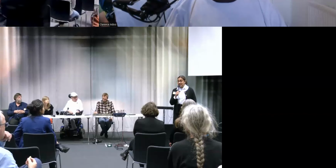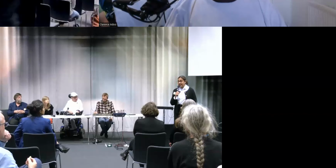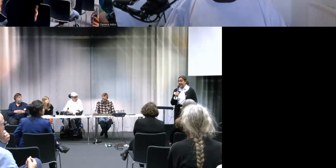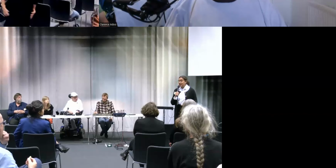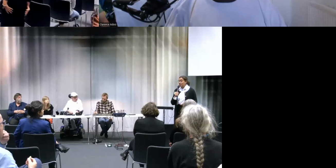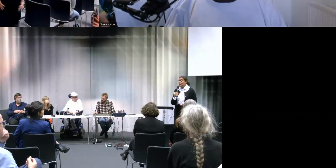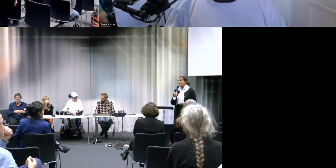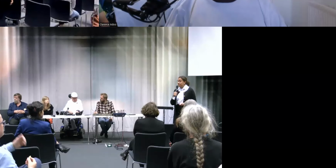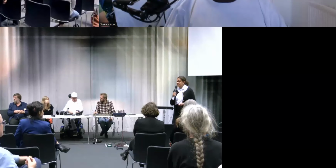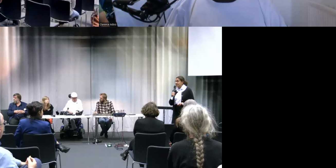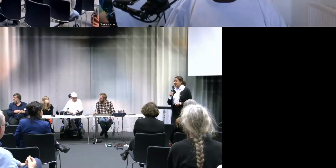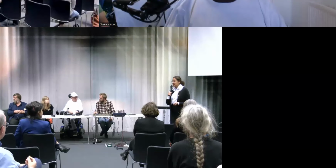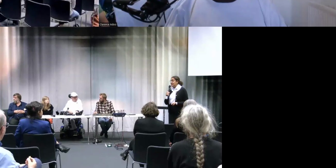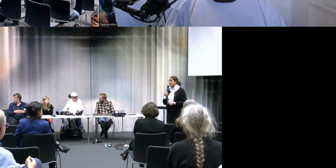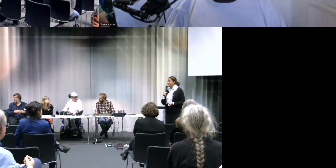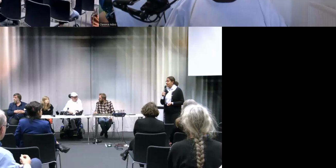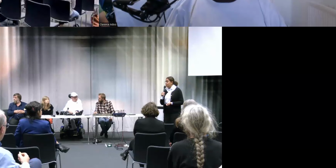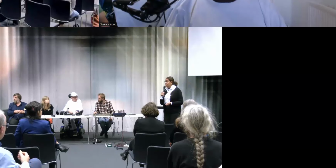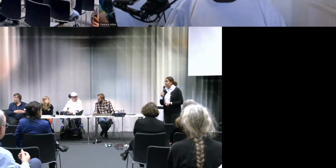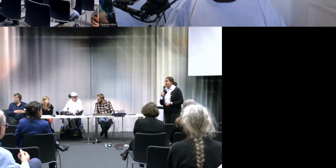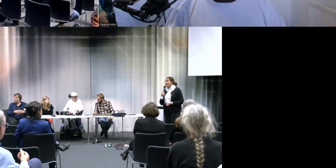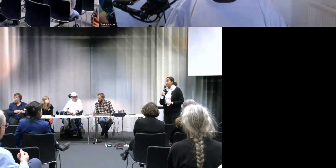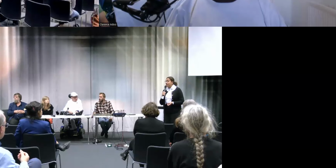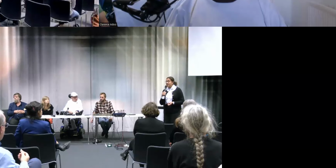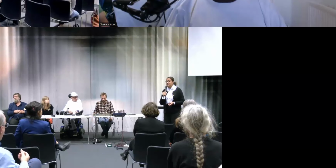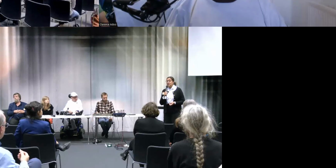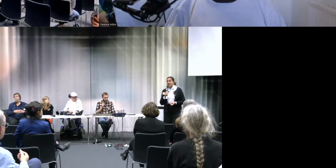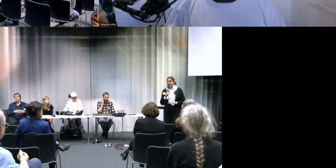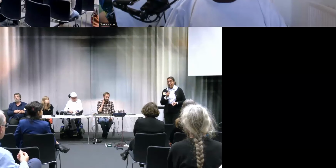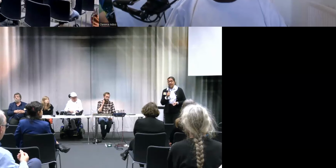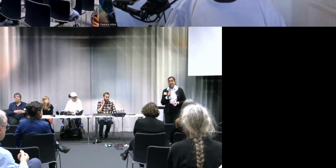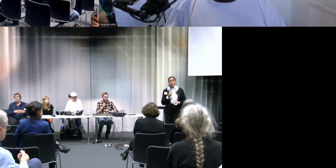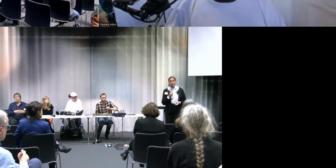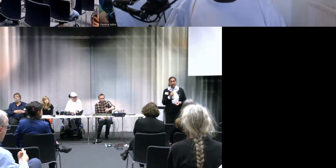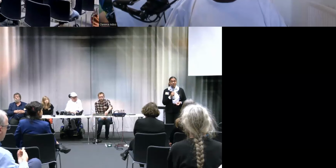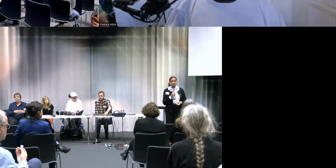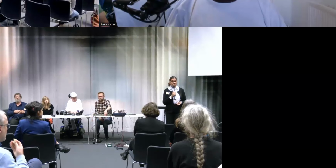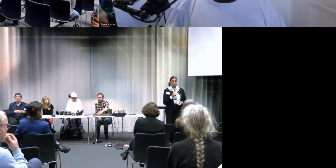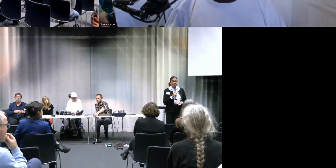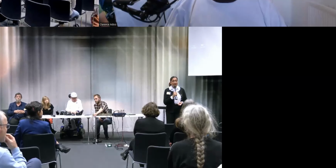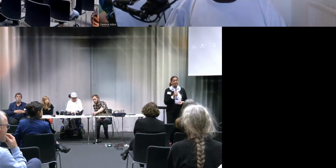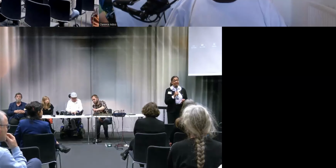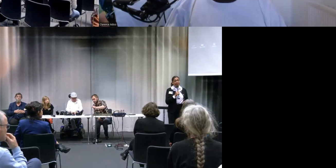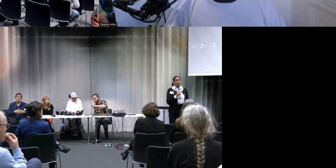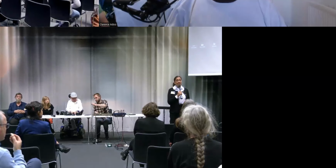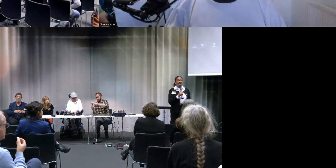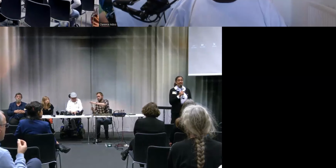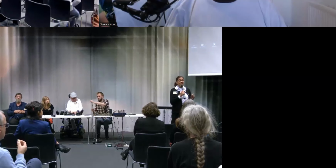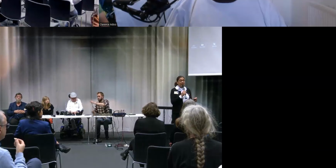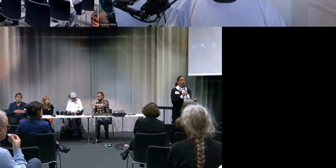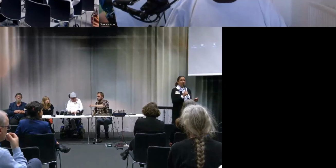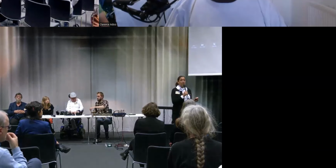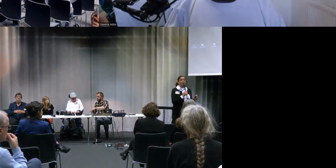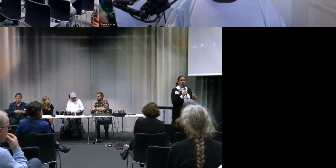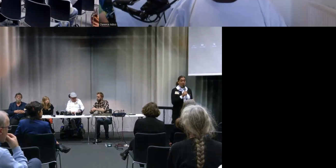themselves artistically in a world where difference is seen as valuable. And for us, Musictech is a way to ensure that everyone